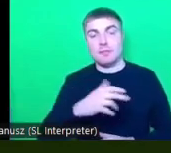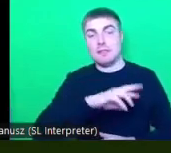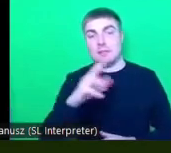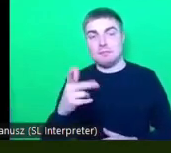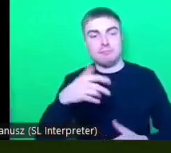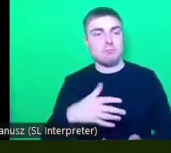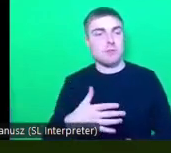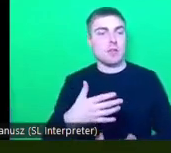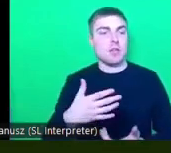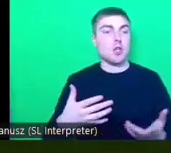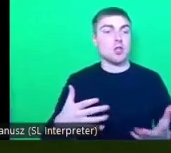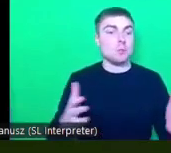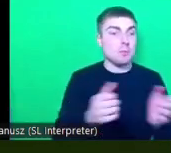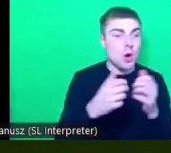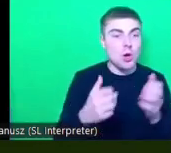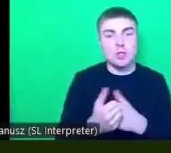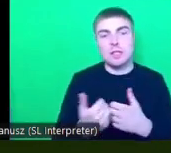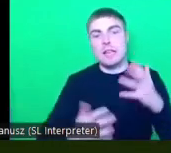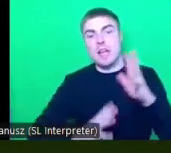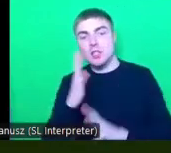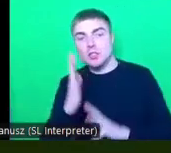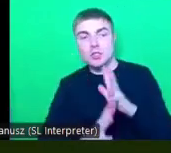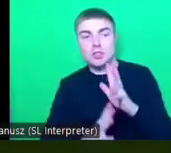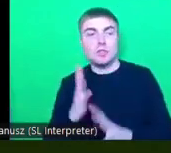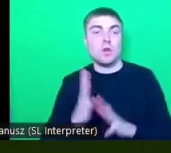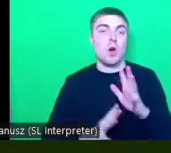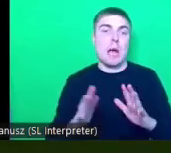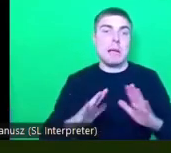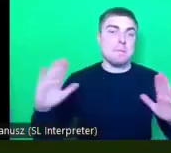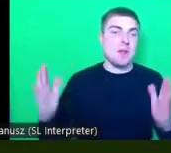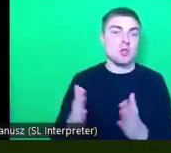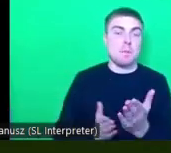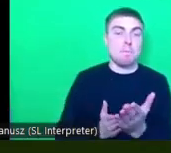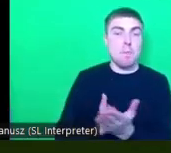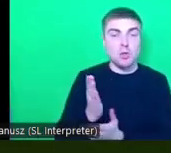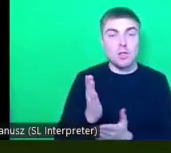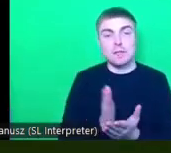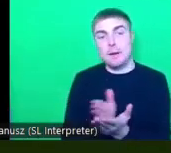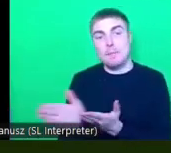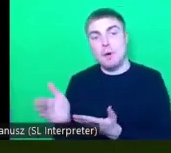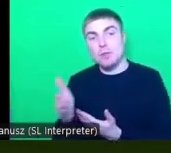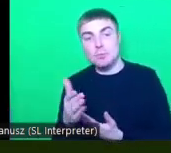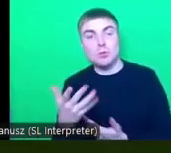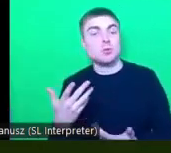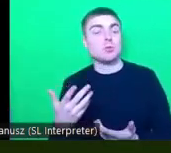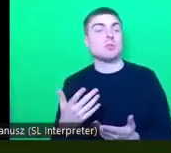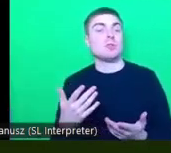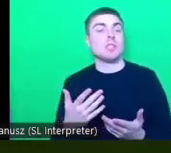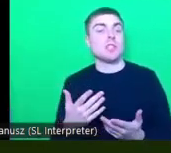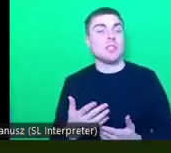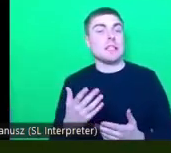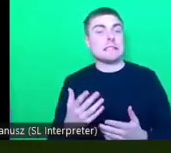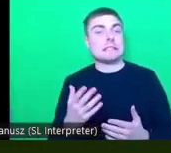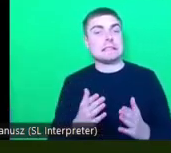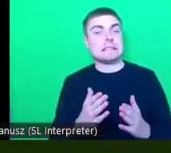this reduce both indirect effects and also cascading effects by wolves on moose and